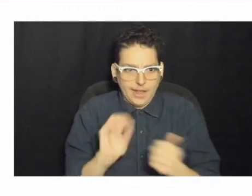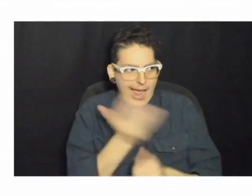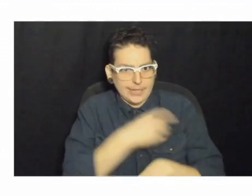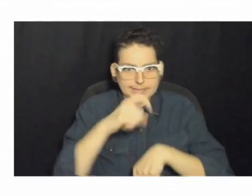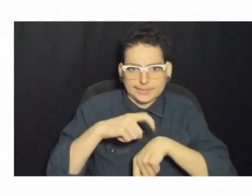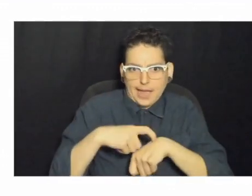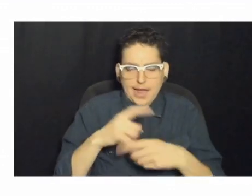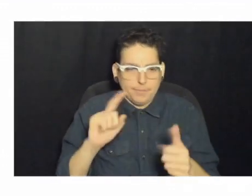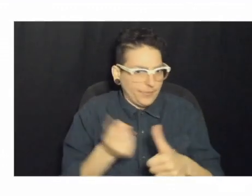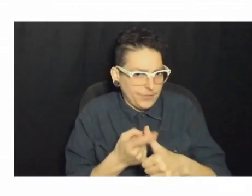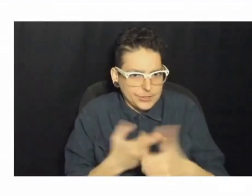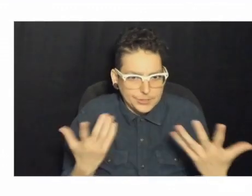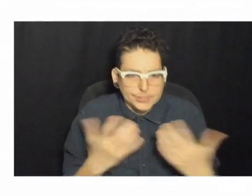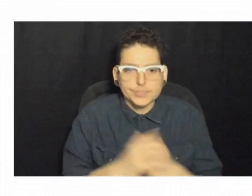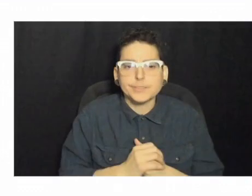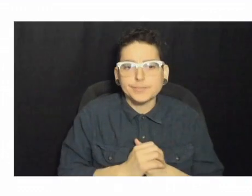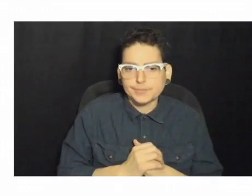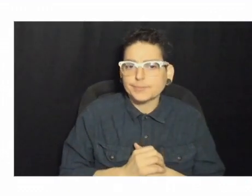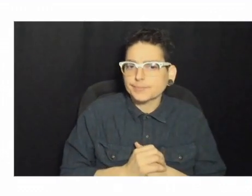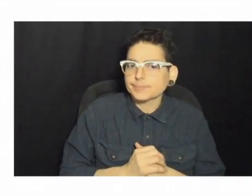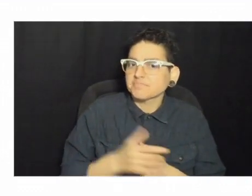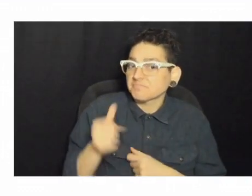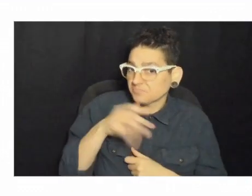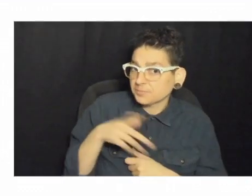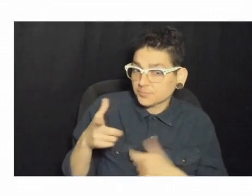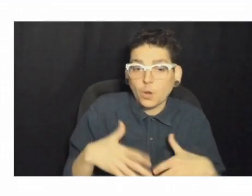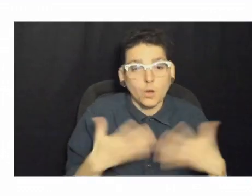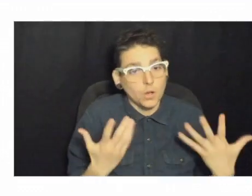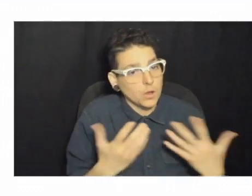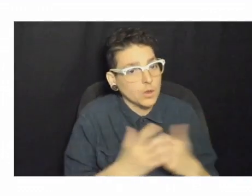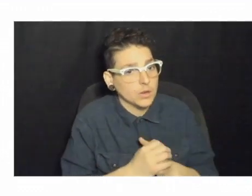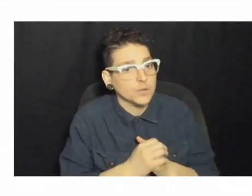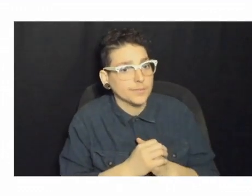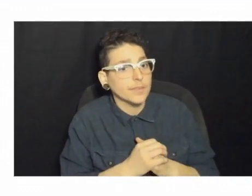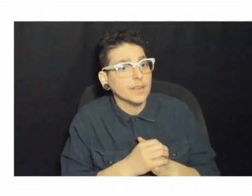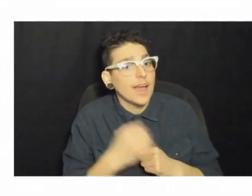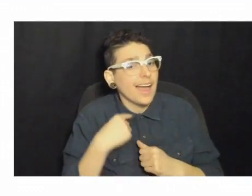to start, having forums like this workshop where we have